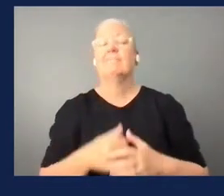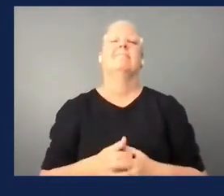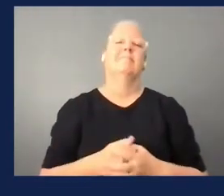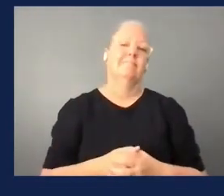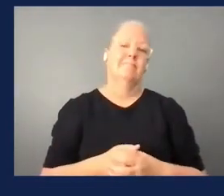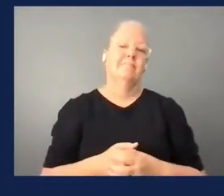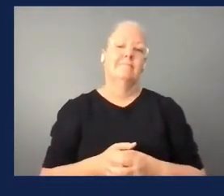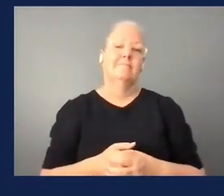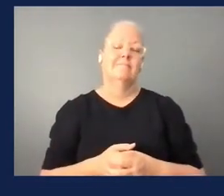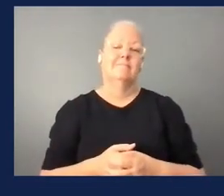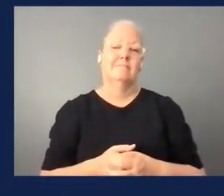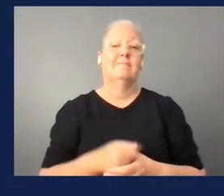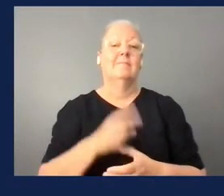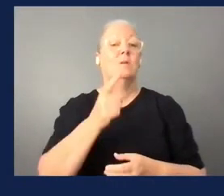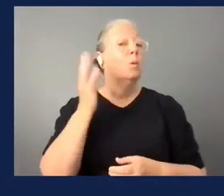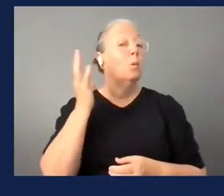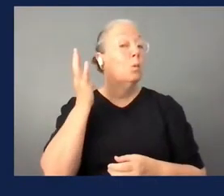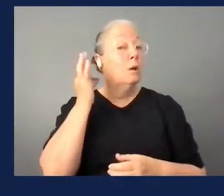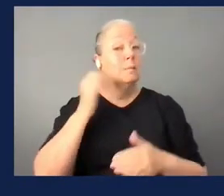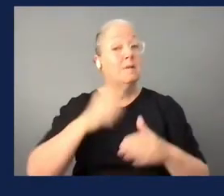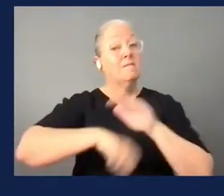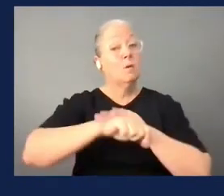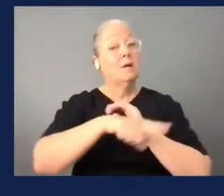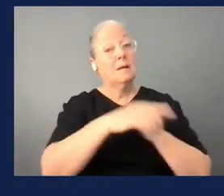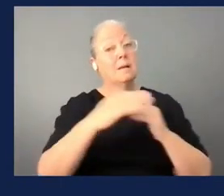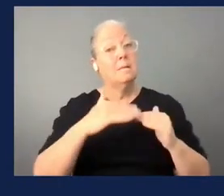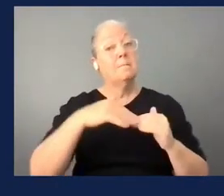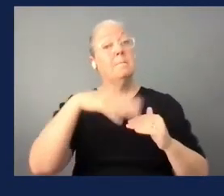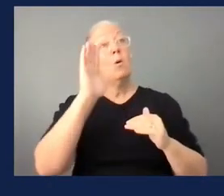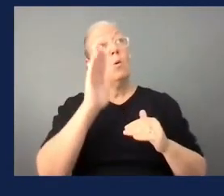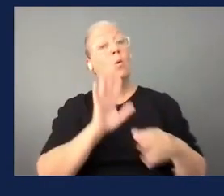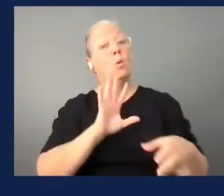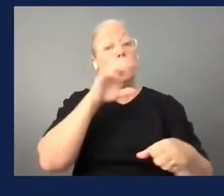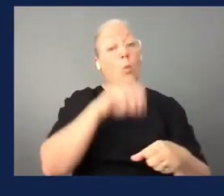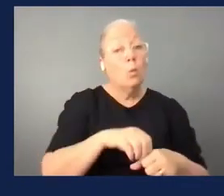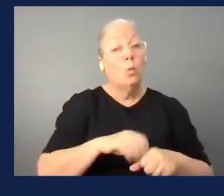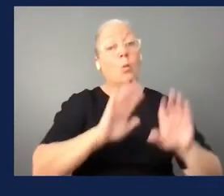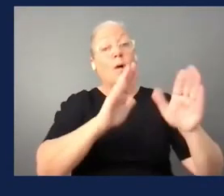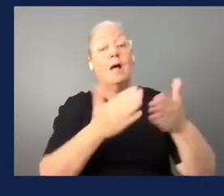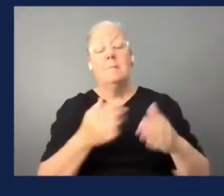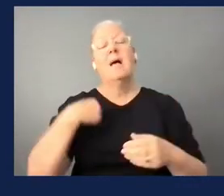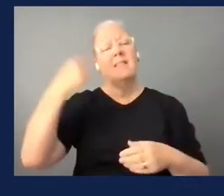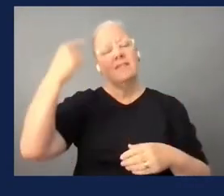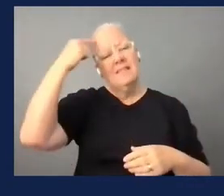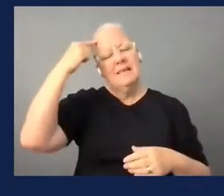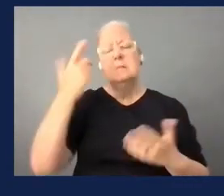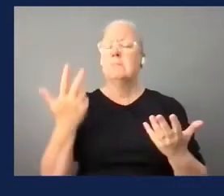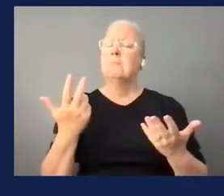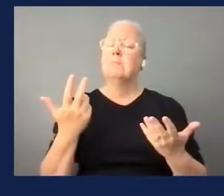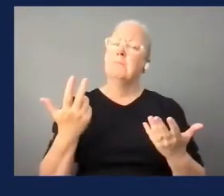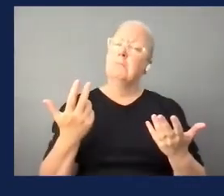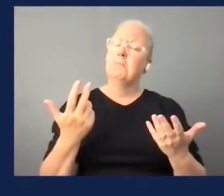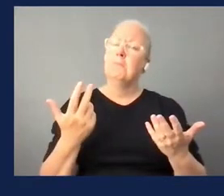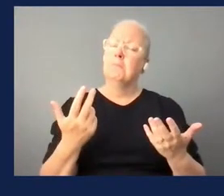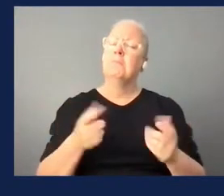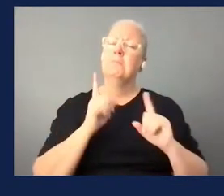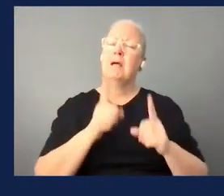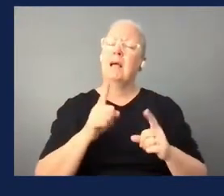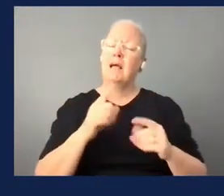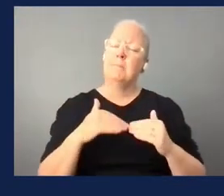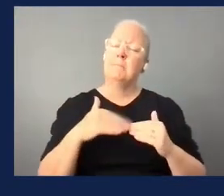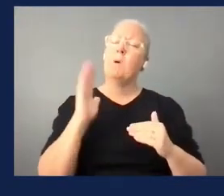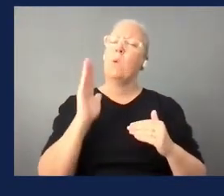Is women's football more inclusive and welcoming? Well, we still have a lot of work to do. However, we do see work in progress.